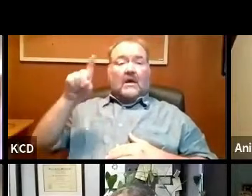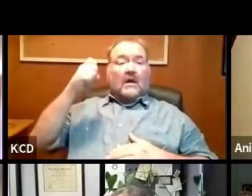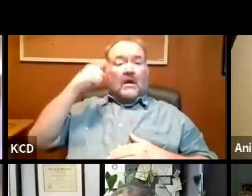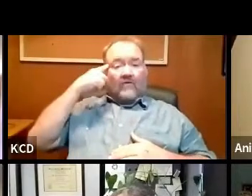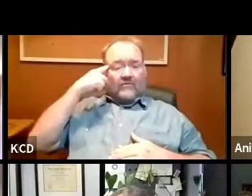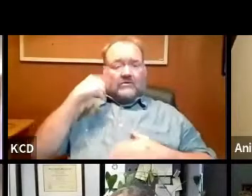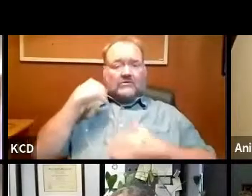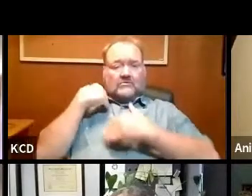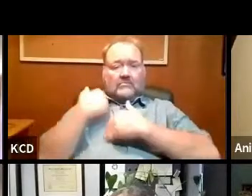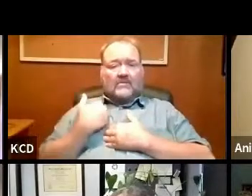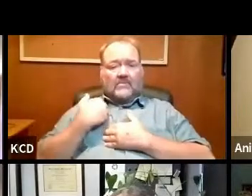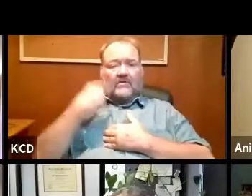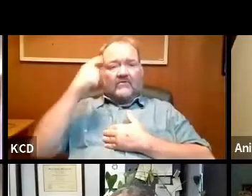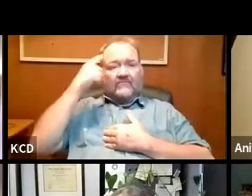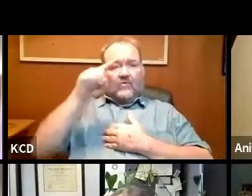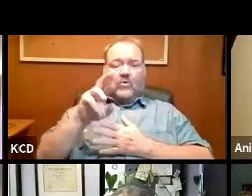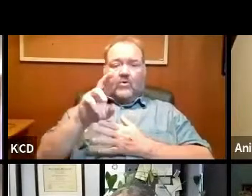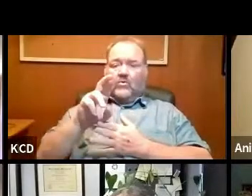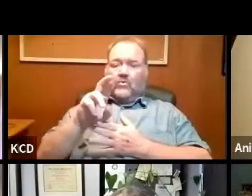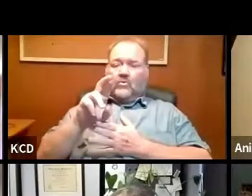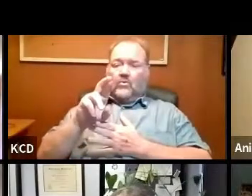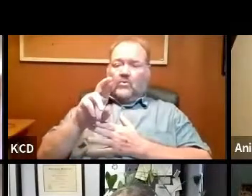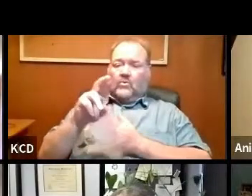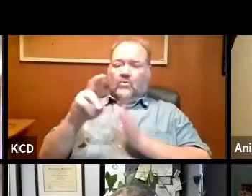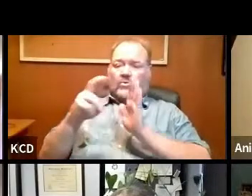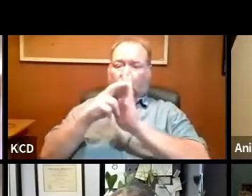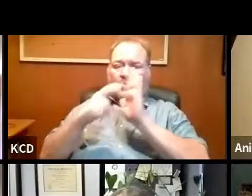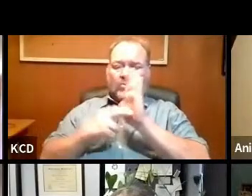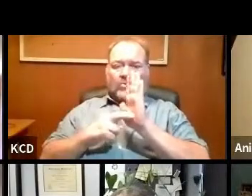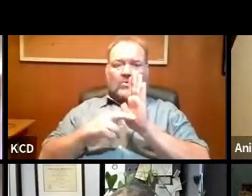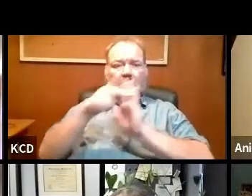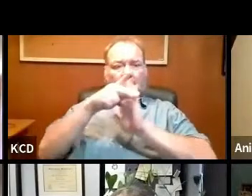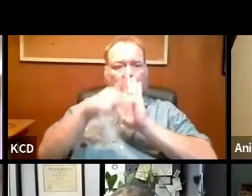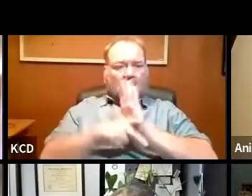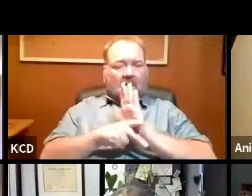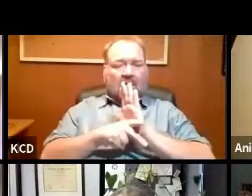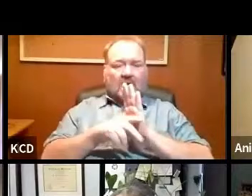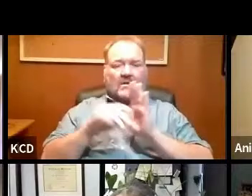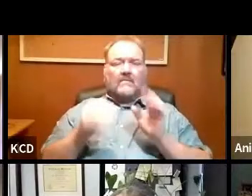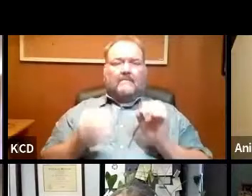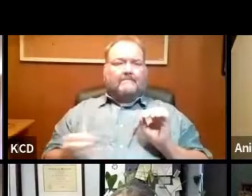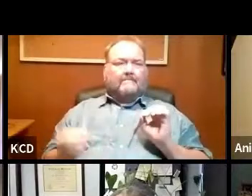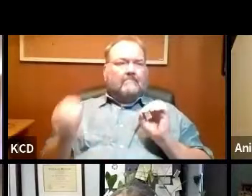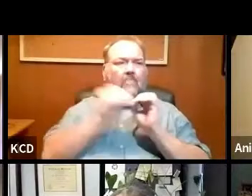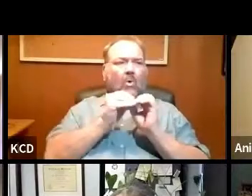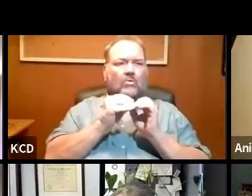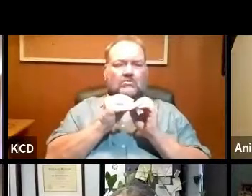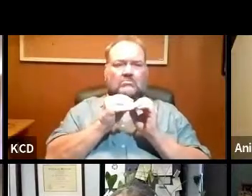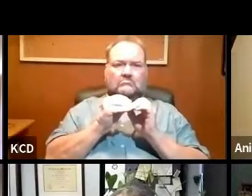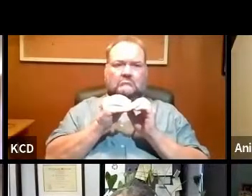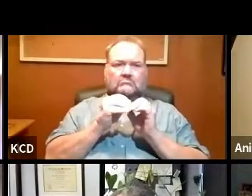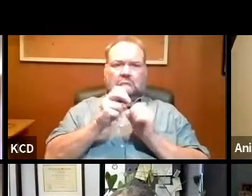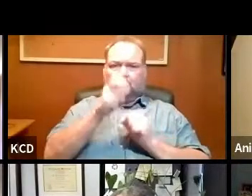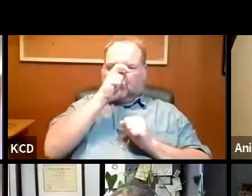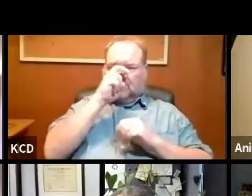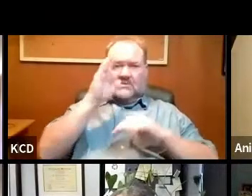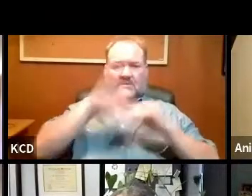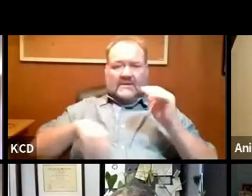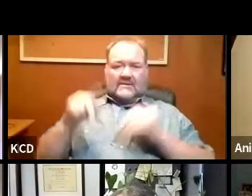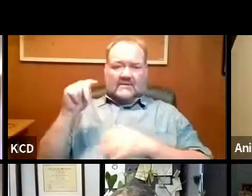primarily responsible for regulations that are much more restrictive than what we have in